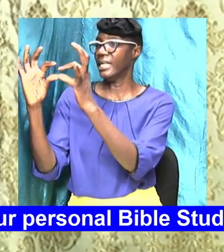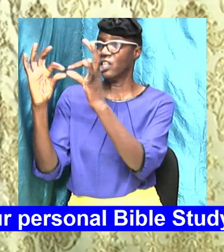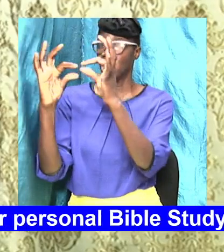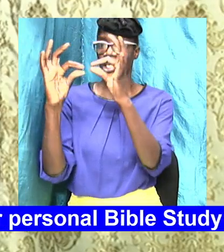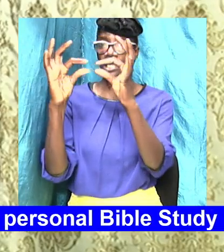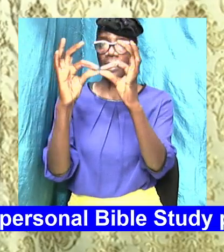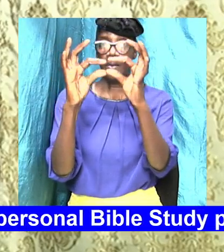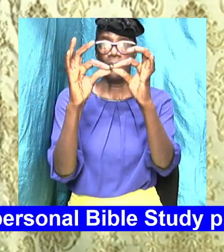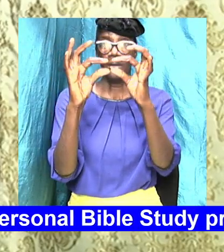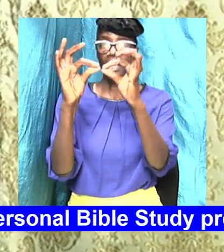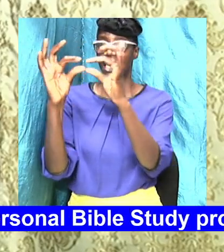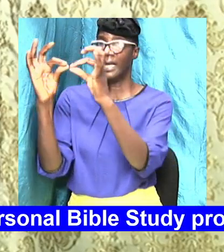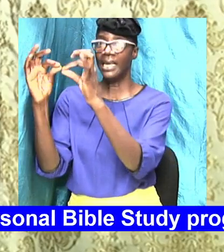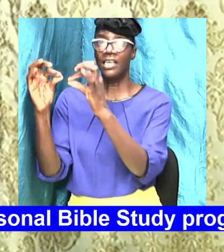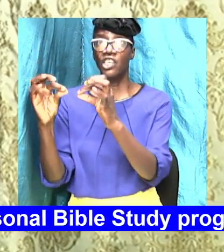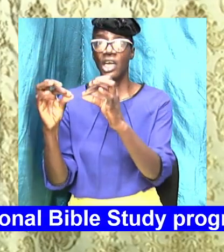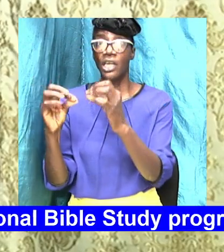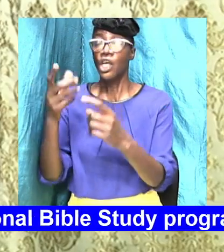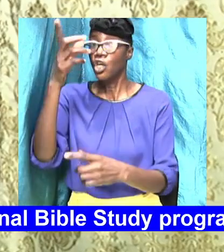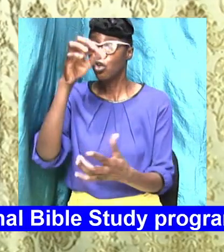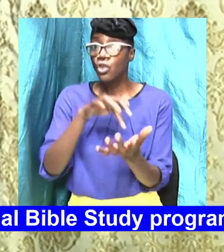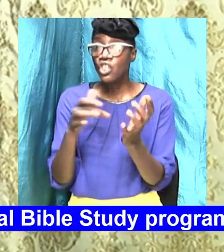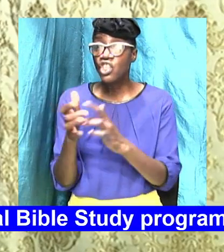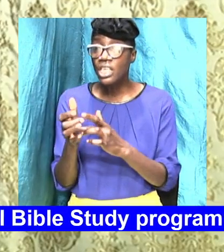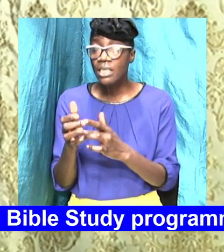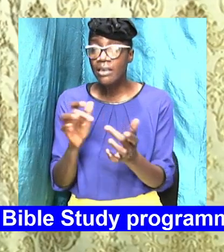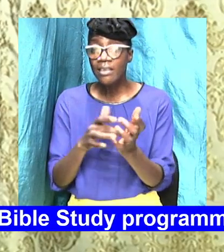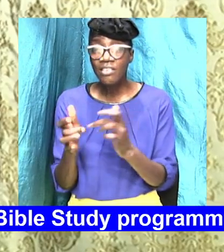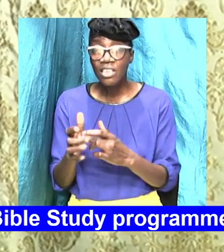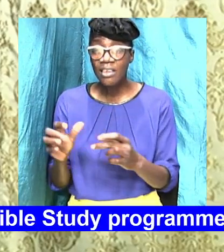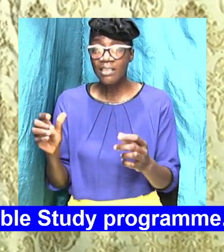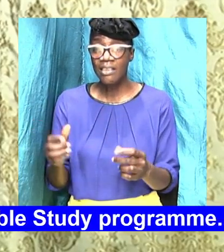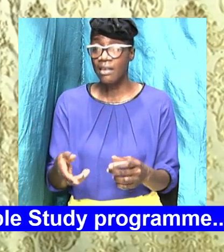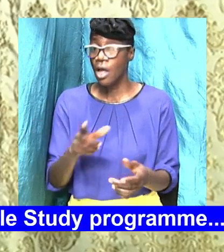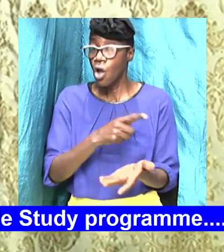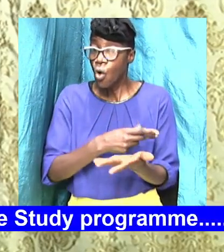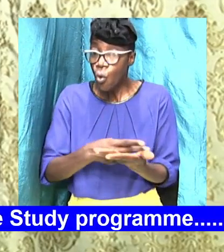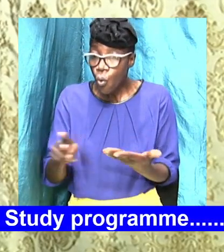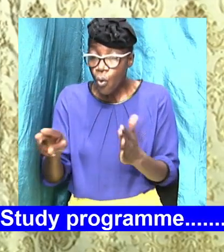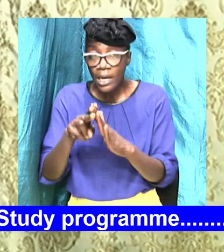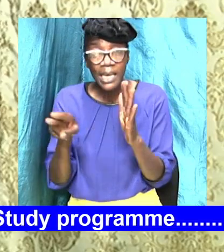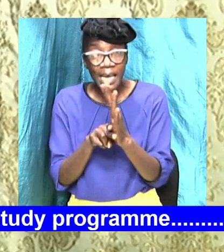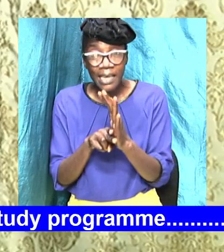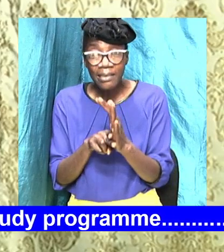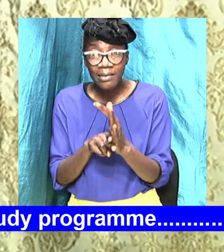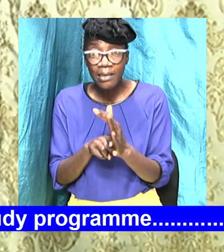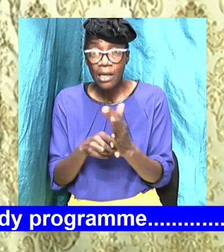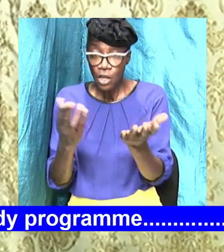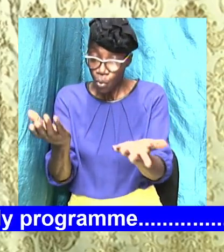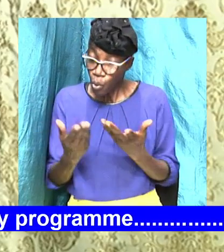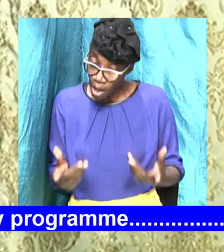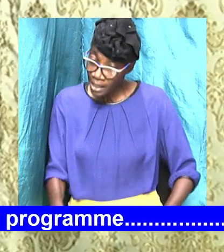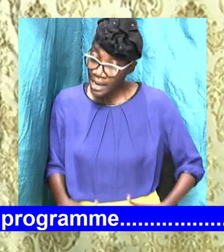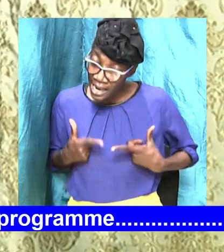of holiness. And if we want to live holy, amen, we have to be connected to the source.